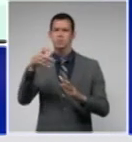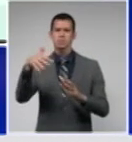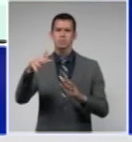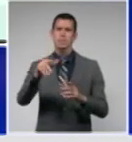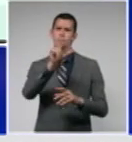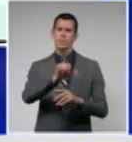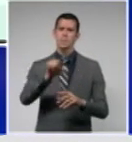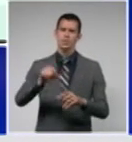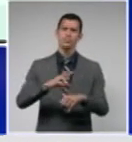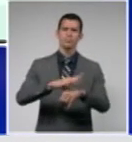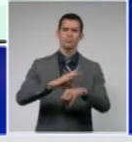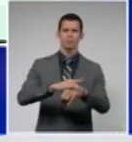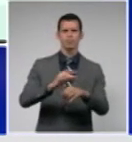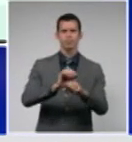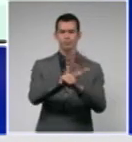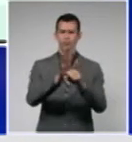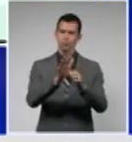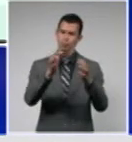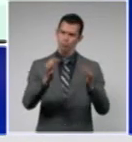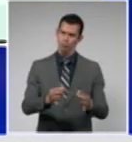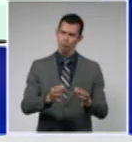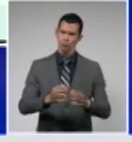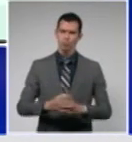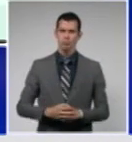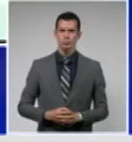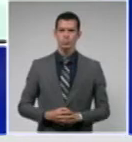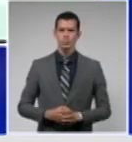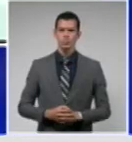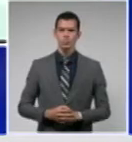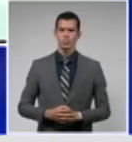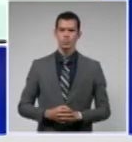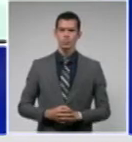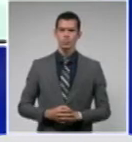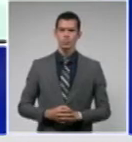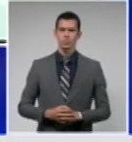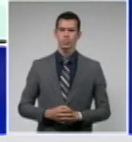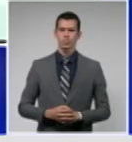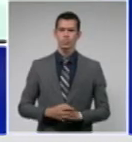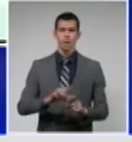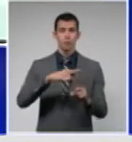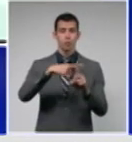194,530 COVID-19 fatalities. India follows with